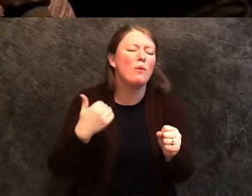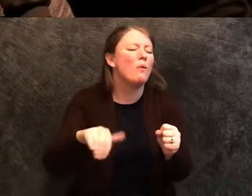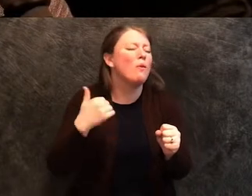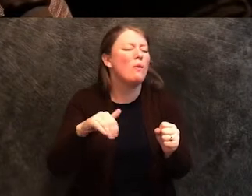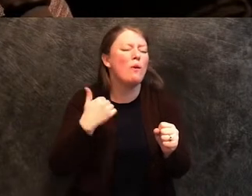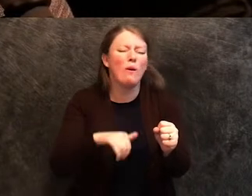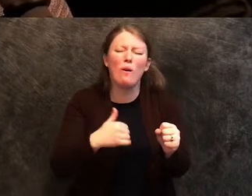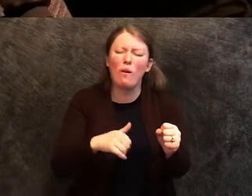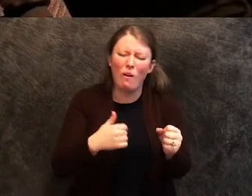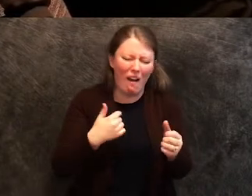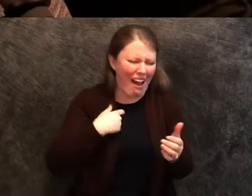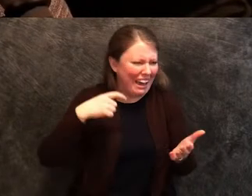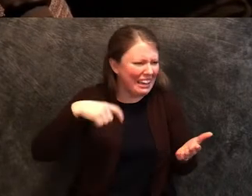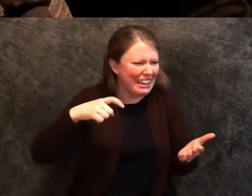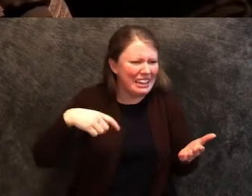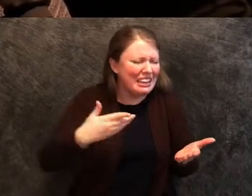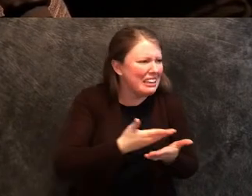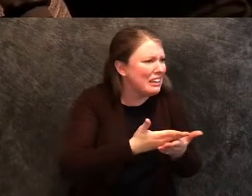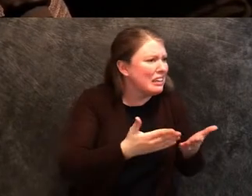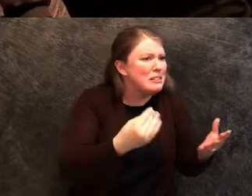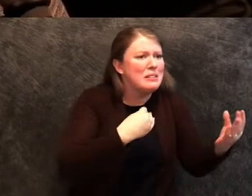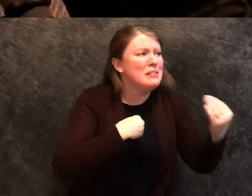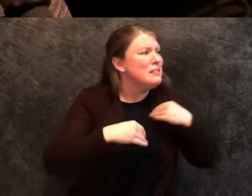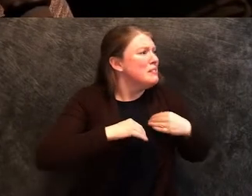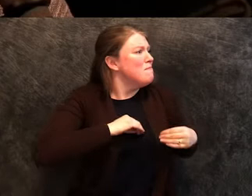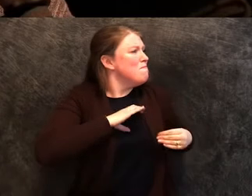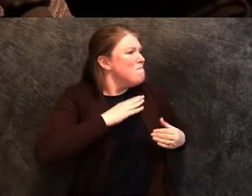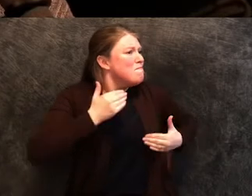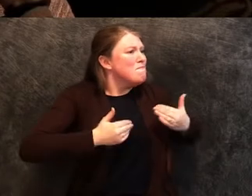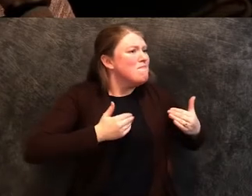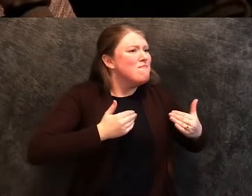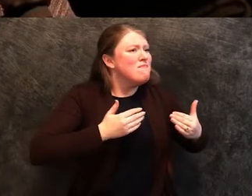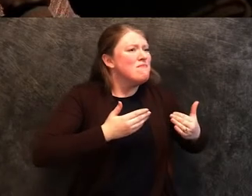strength like no other.